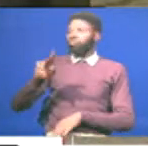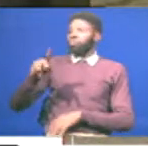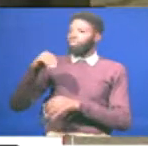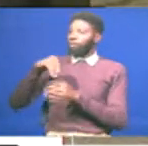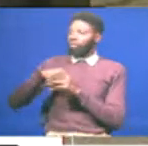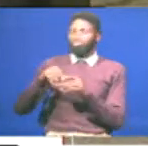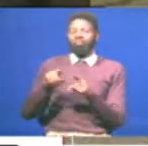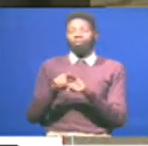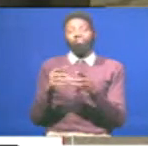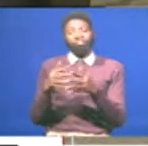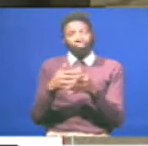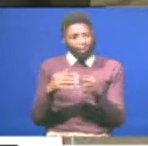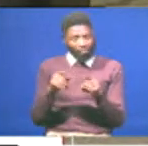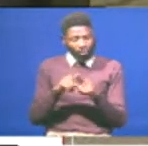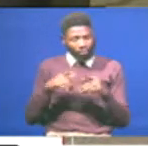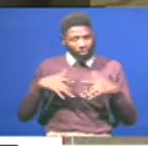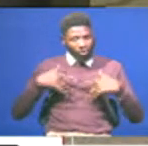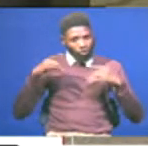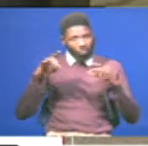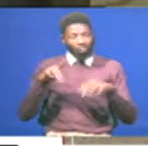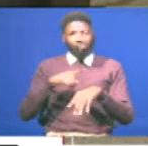and Australia, because after